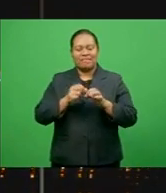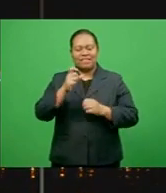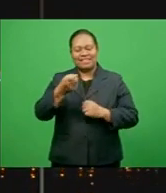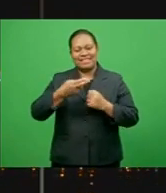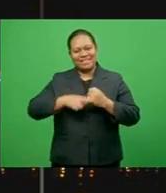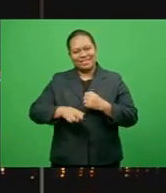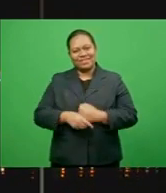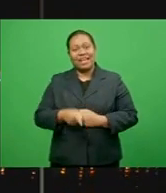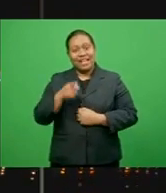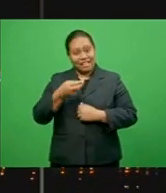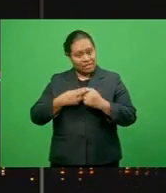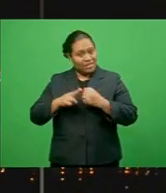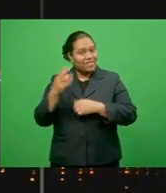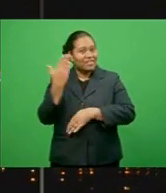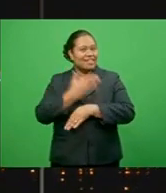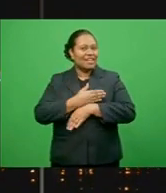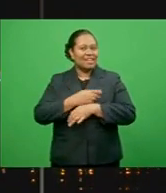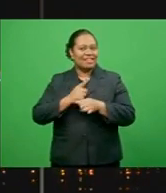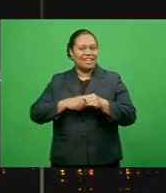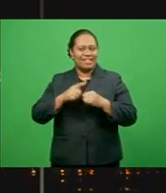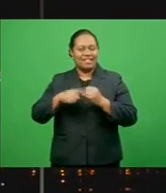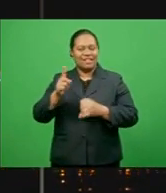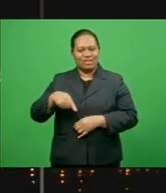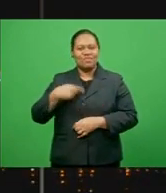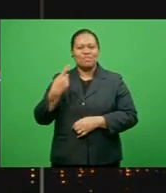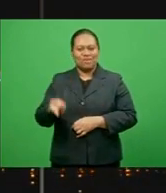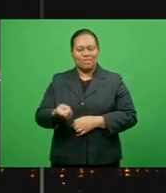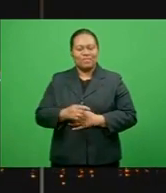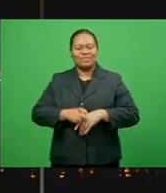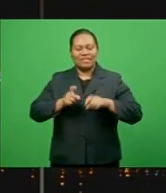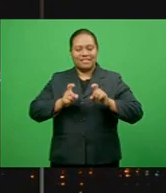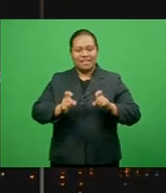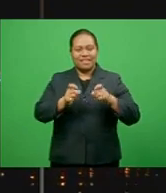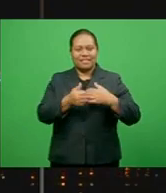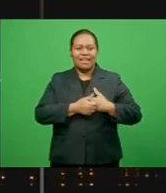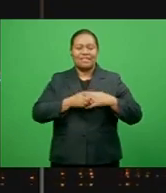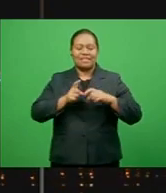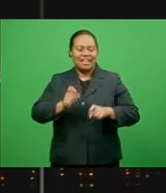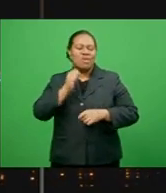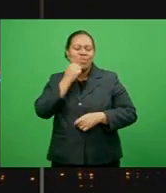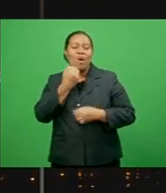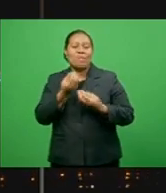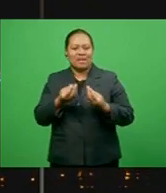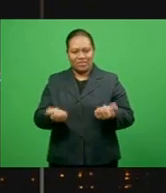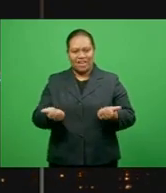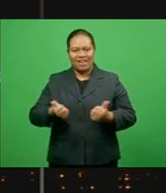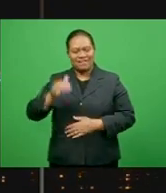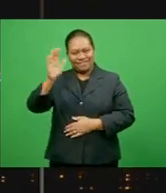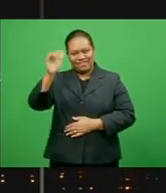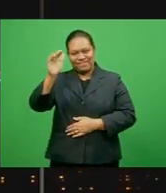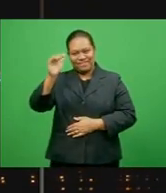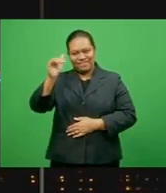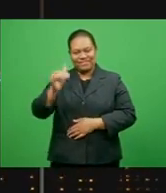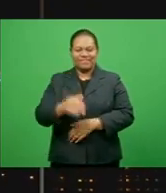News. That's your news for tonight. Until tomorrow, from the team and I, stay safe, stay warm and dry. Bye for now.